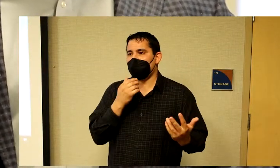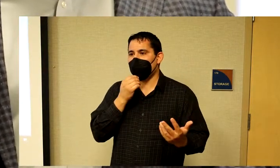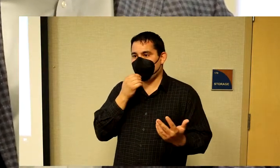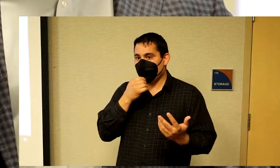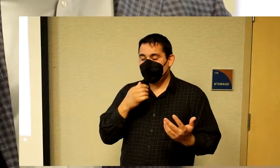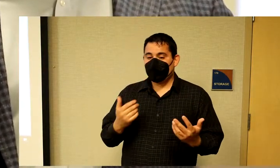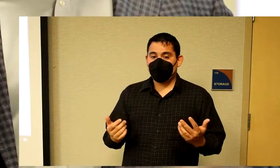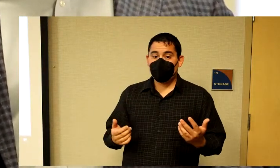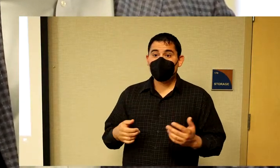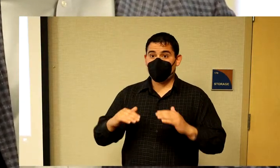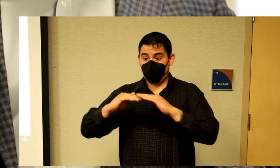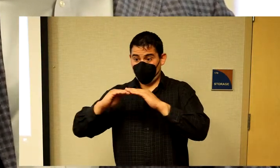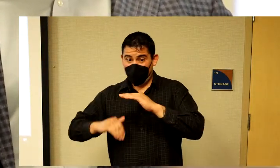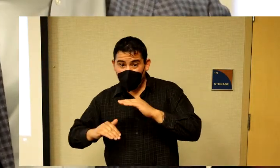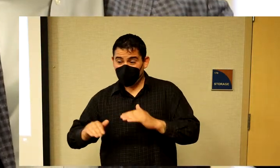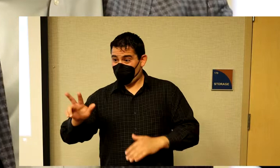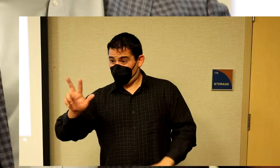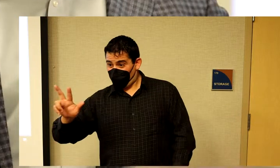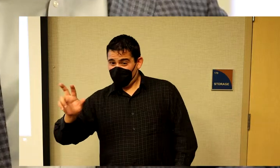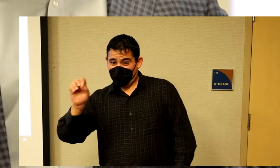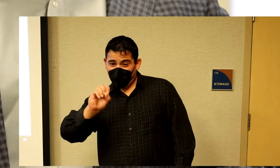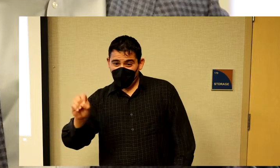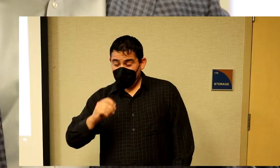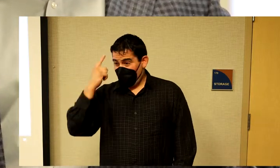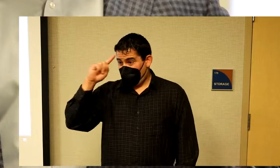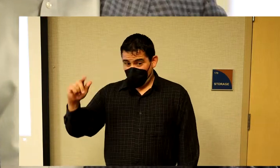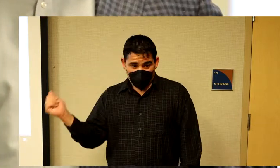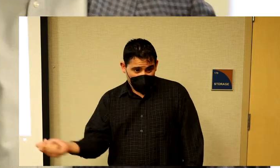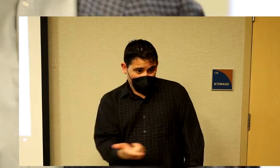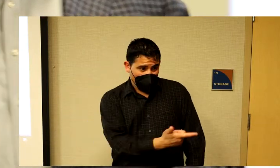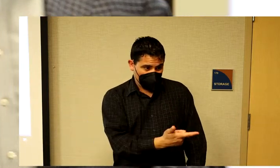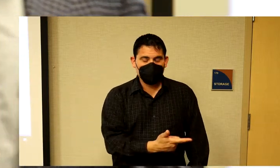all of these, and so I think you're solid. So 2.9 is totally good to go.